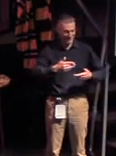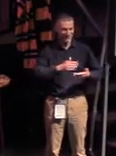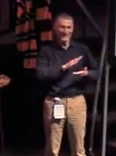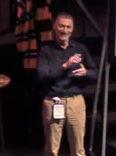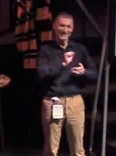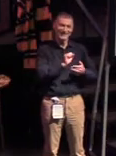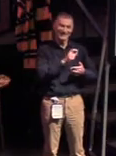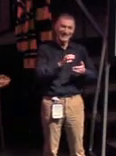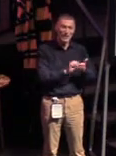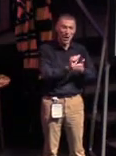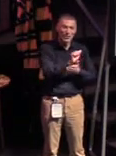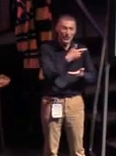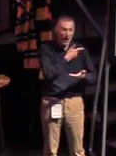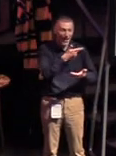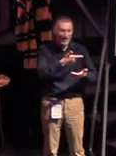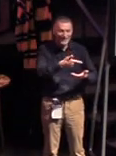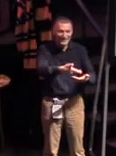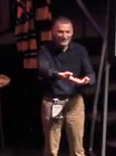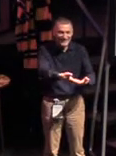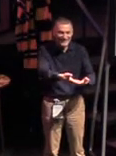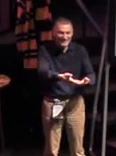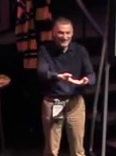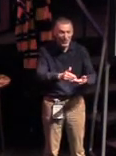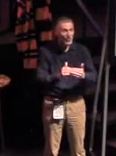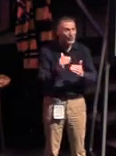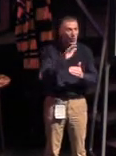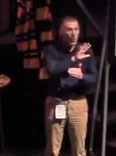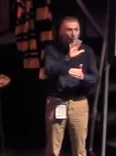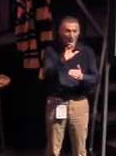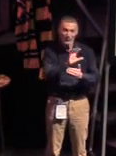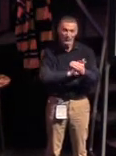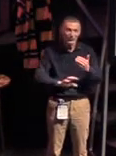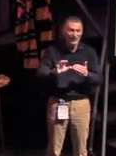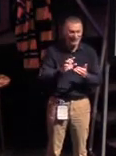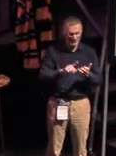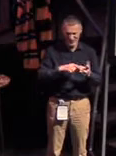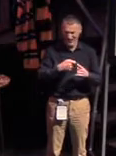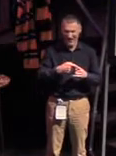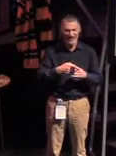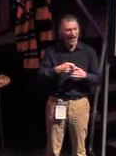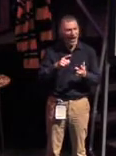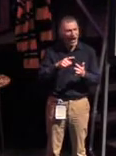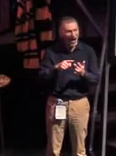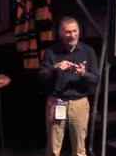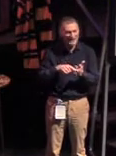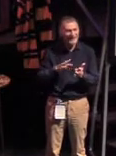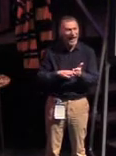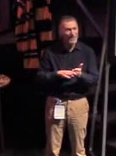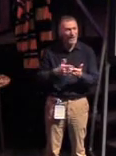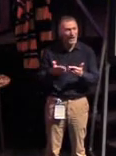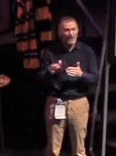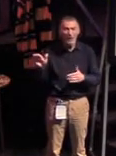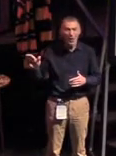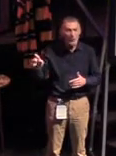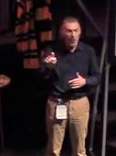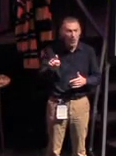And it's a legacy for Hull, for the North, the wider region and the whole of the UK. It's a long time since IETM has been to the UK, and we're delighted that it's